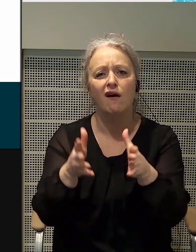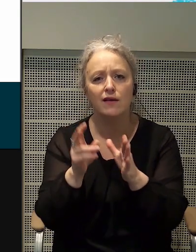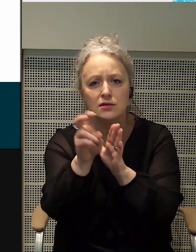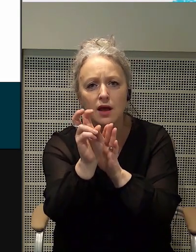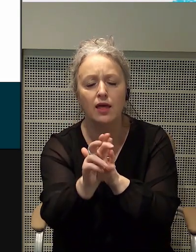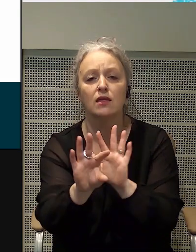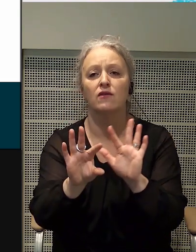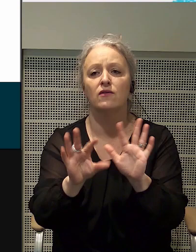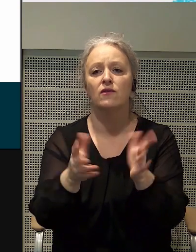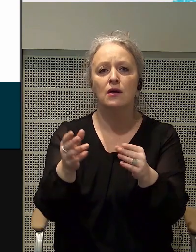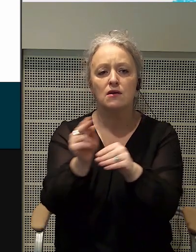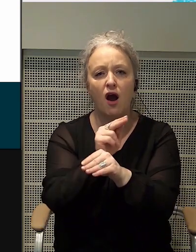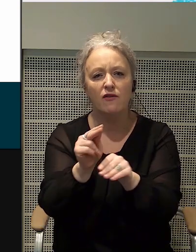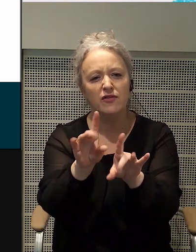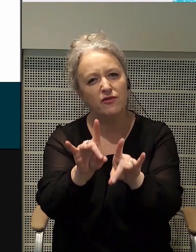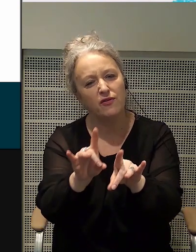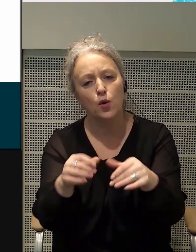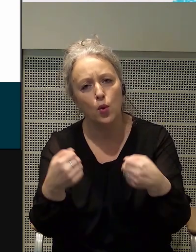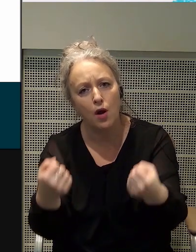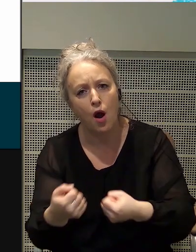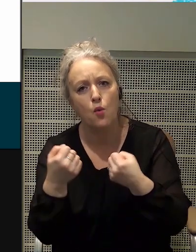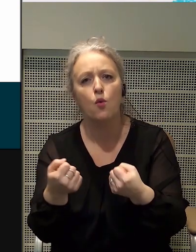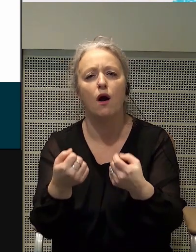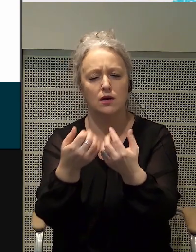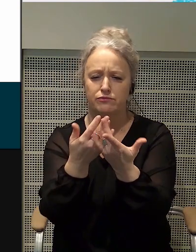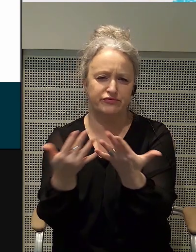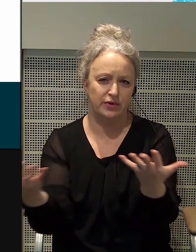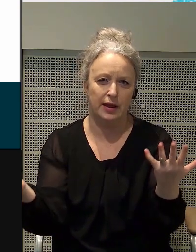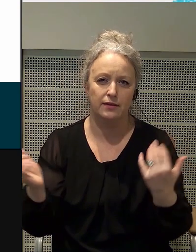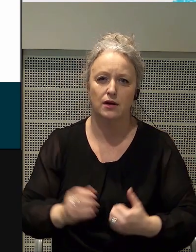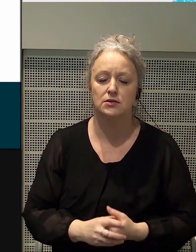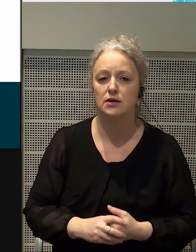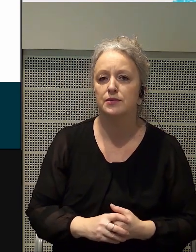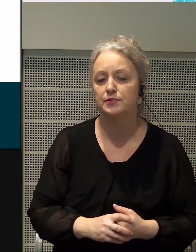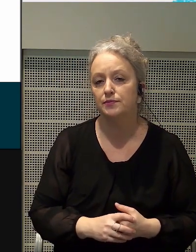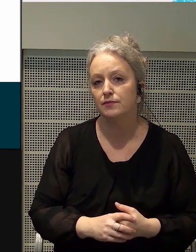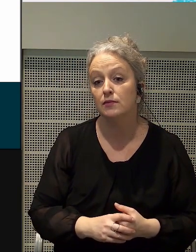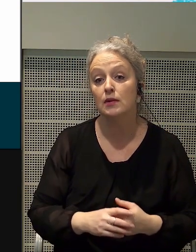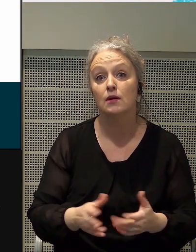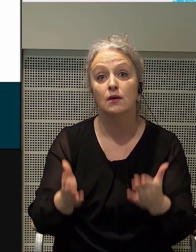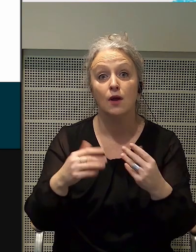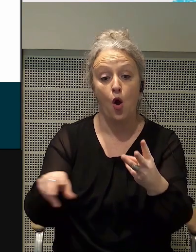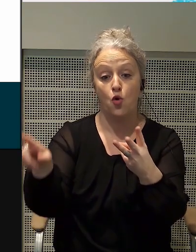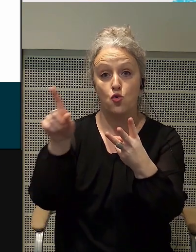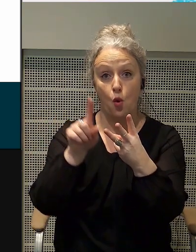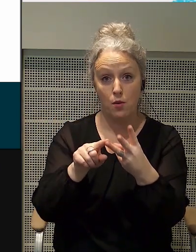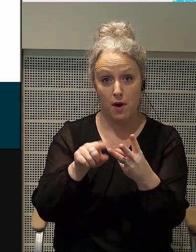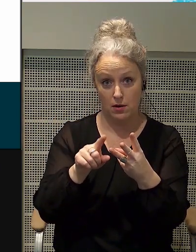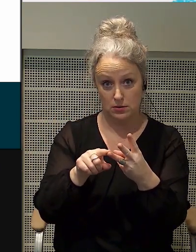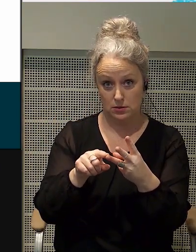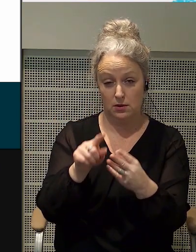impact of a specific disease is. And then, but rarely in rare diseases, there are